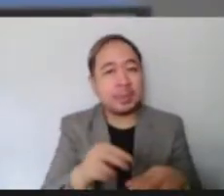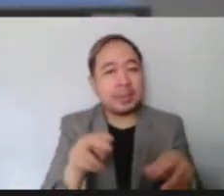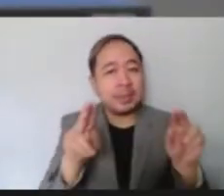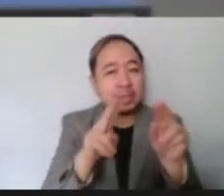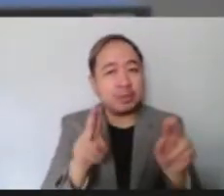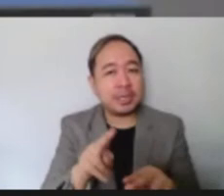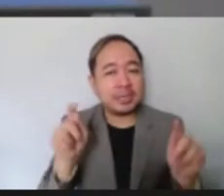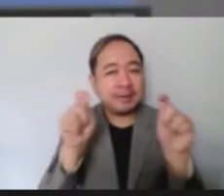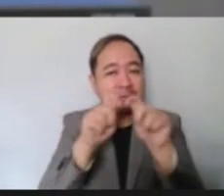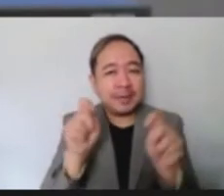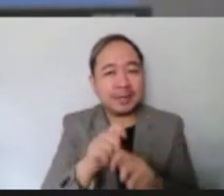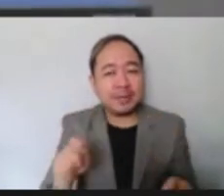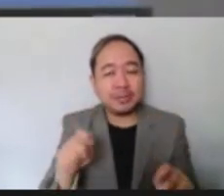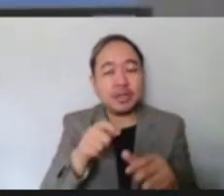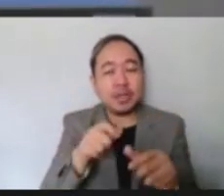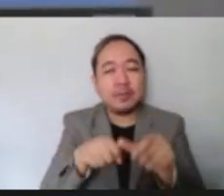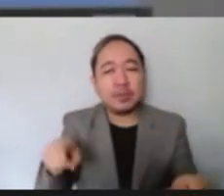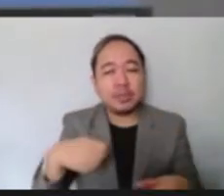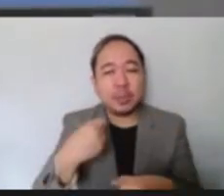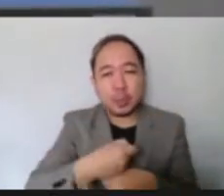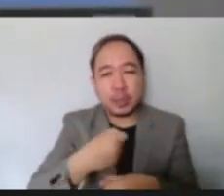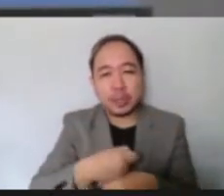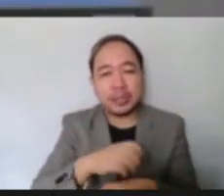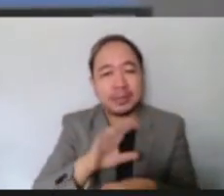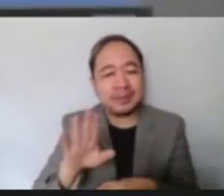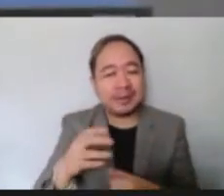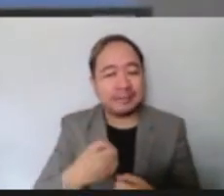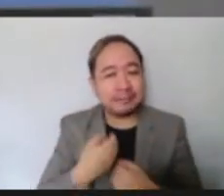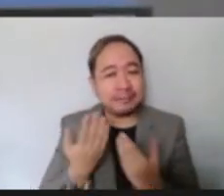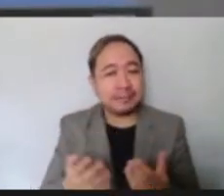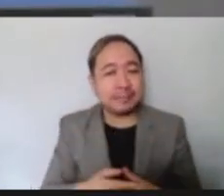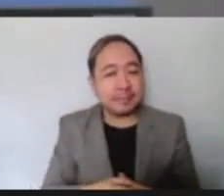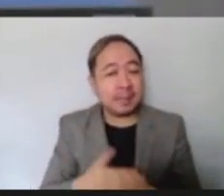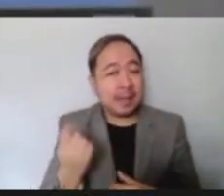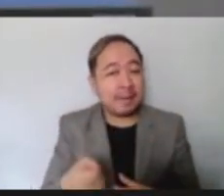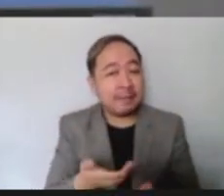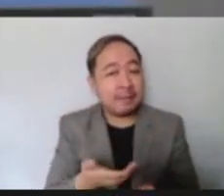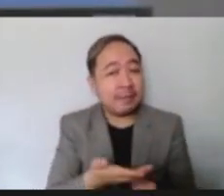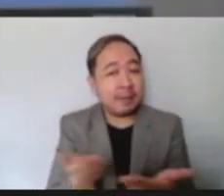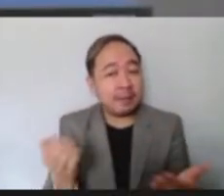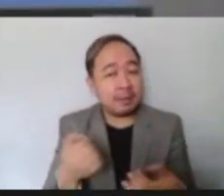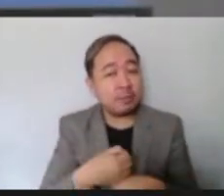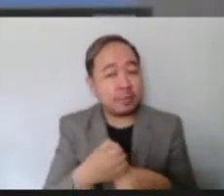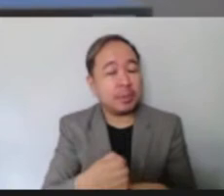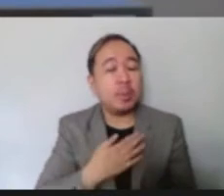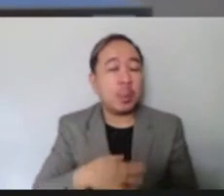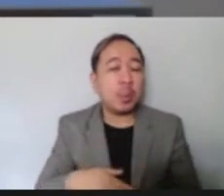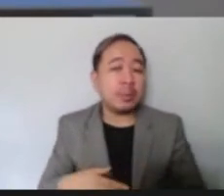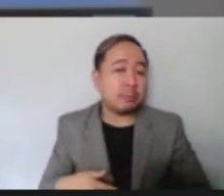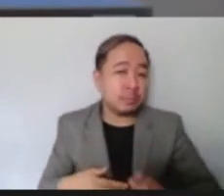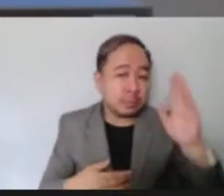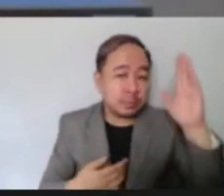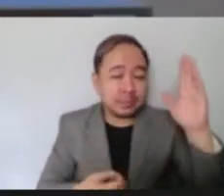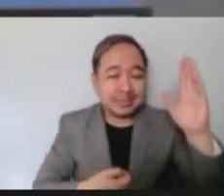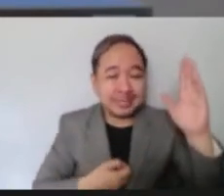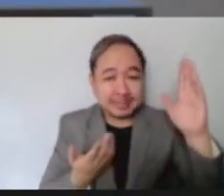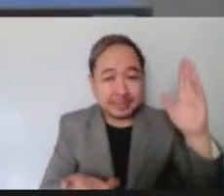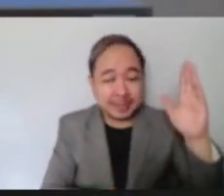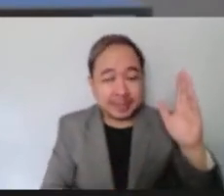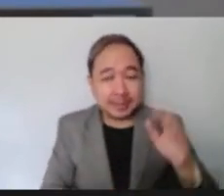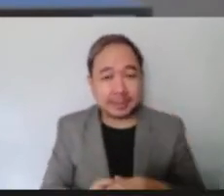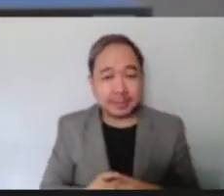workers for his intervention is there any other representative who wishes to speak